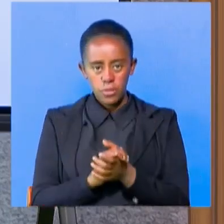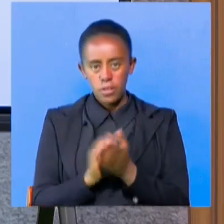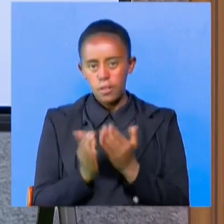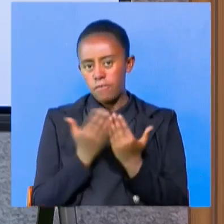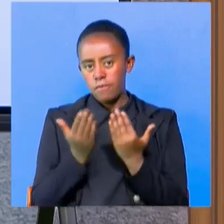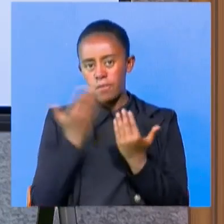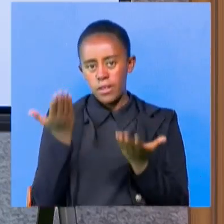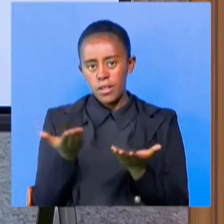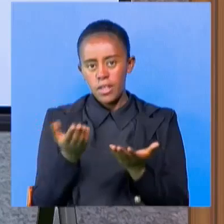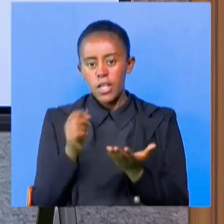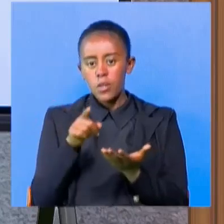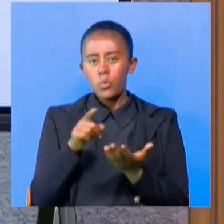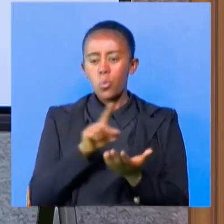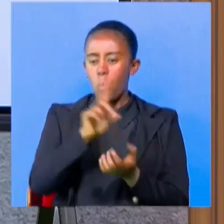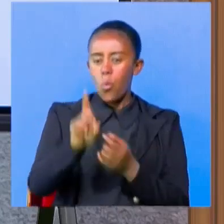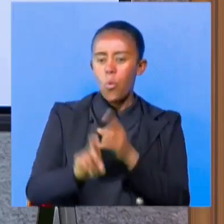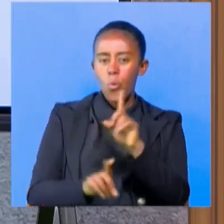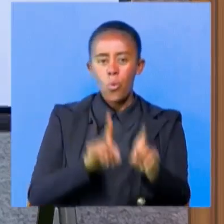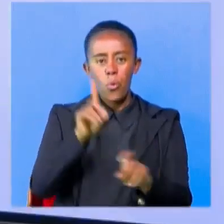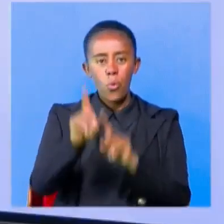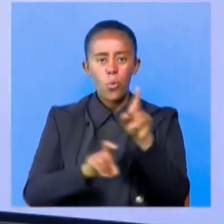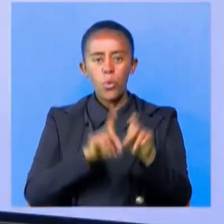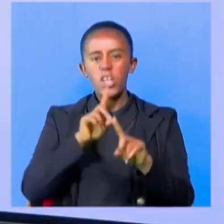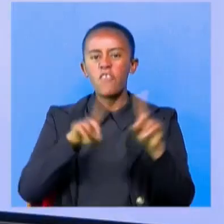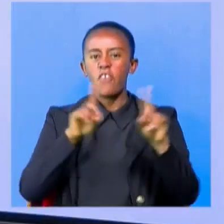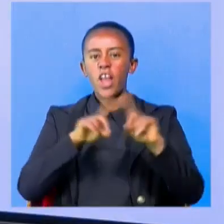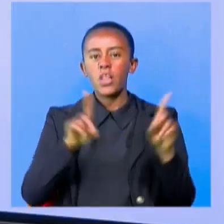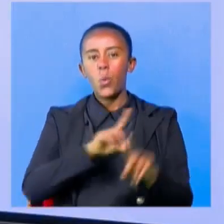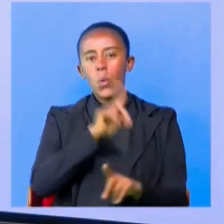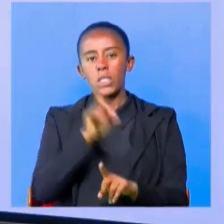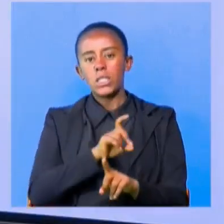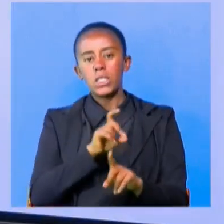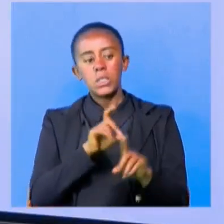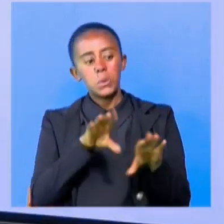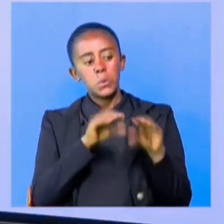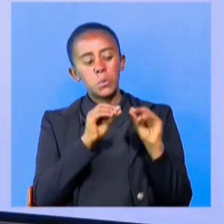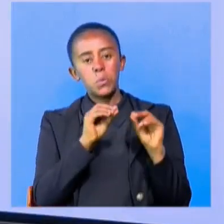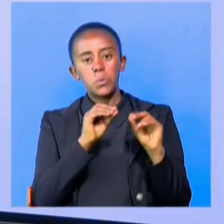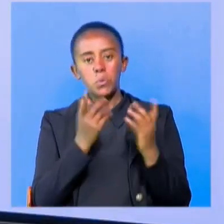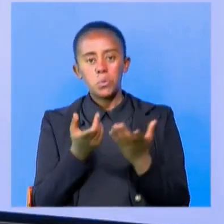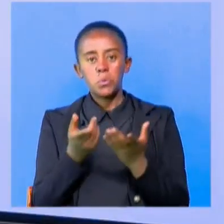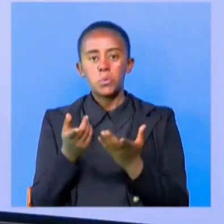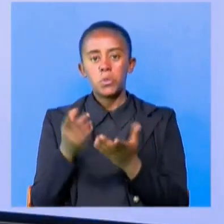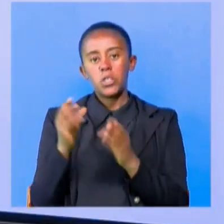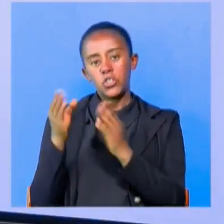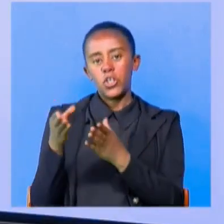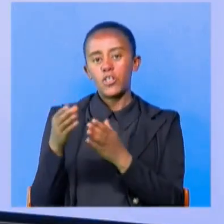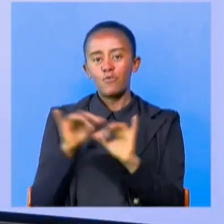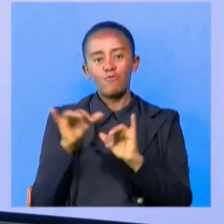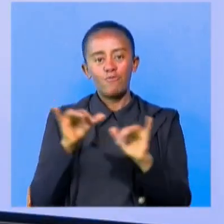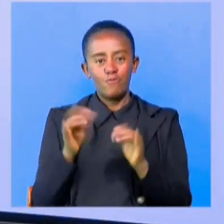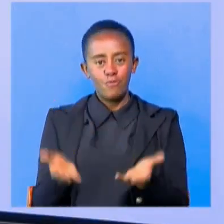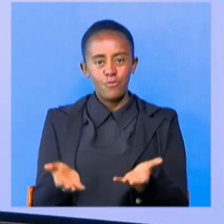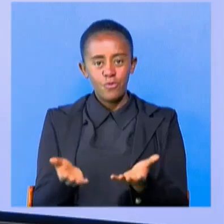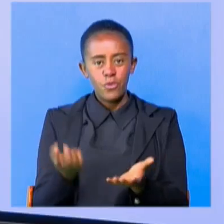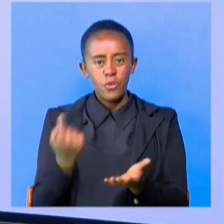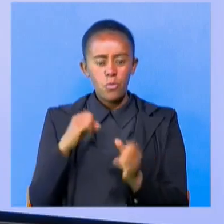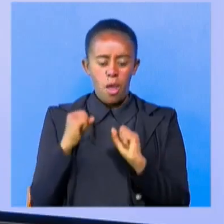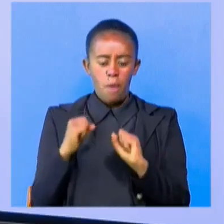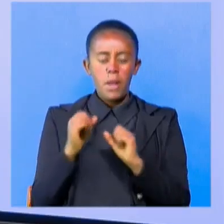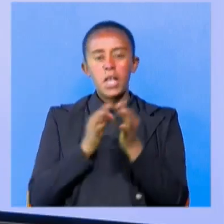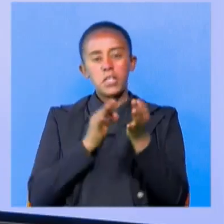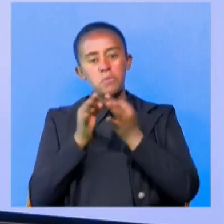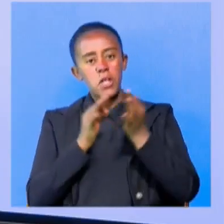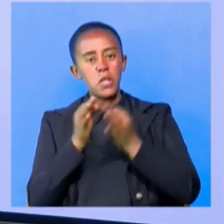to ask different questions with your students and teachers too. You are able to discuss and express